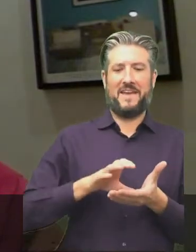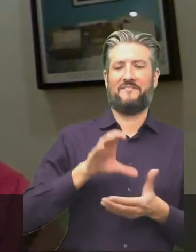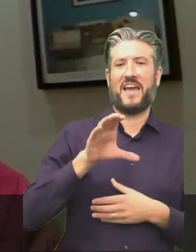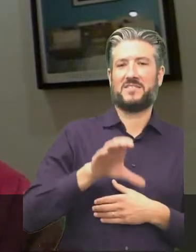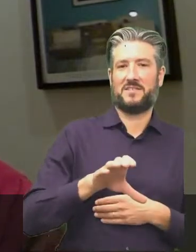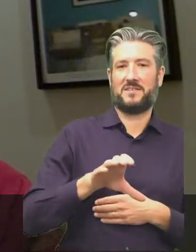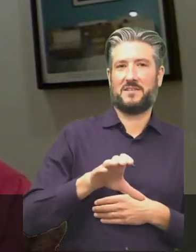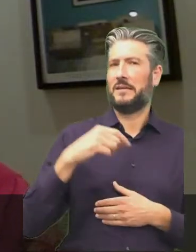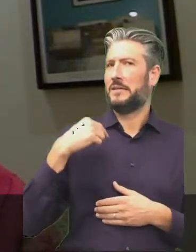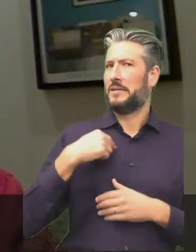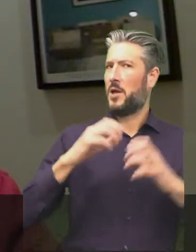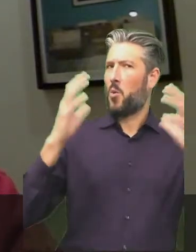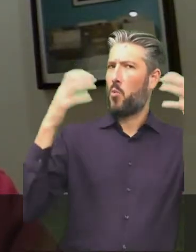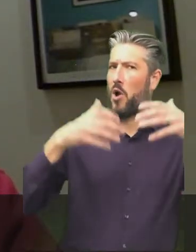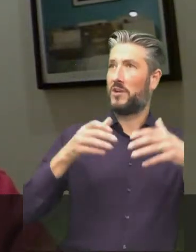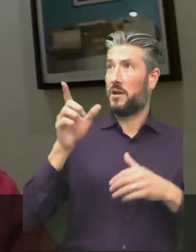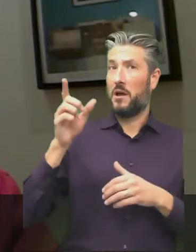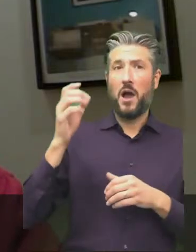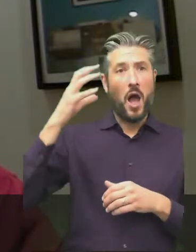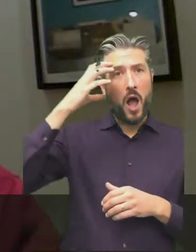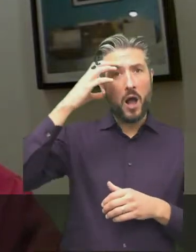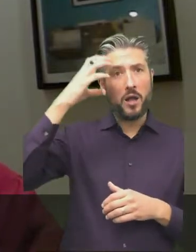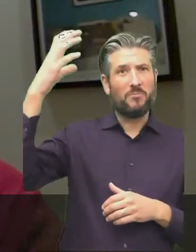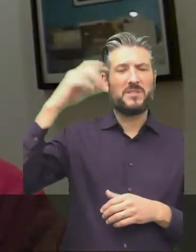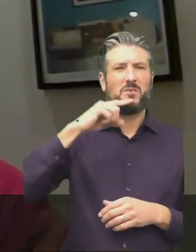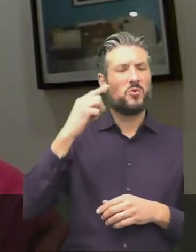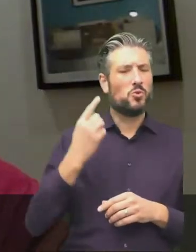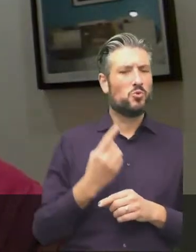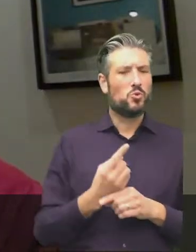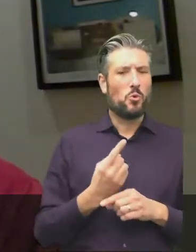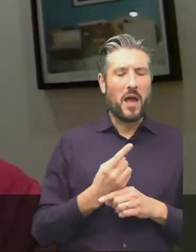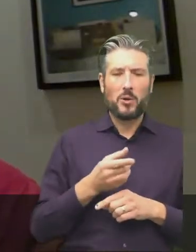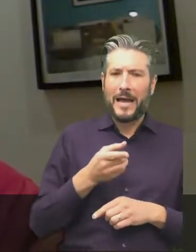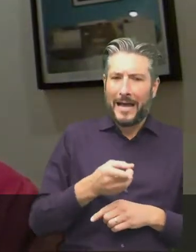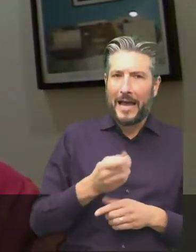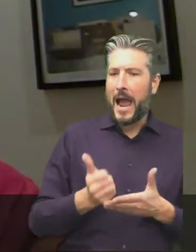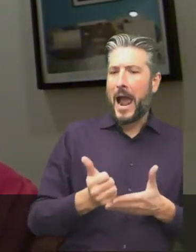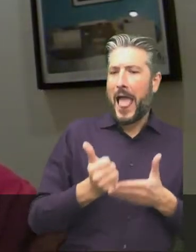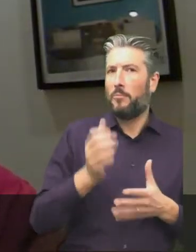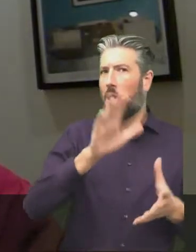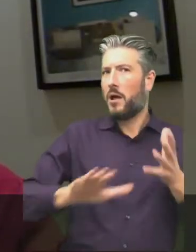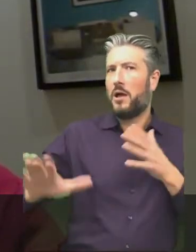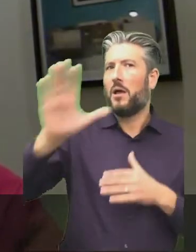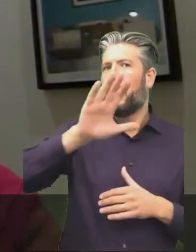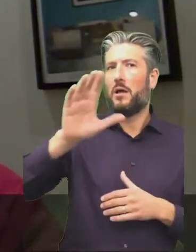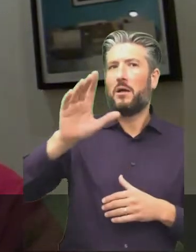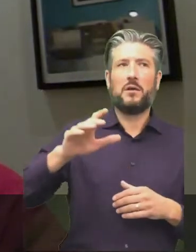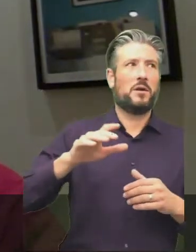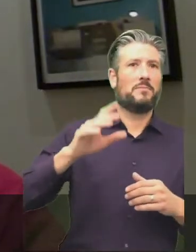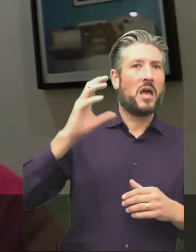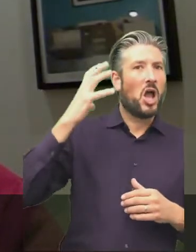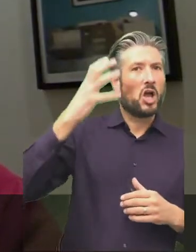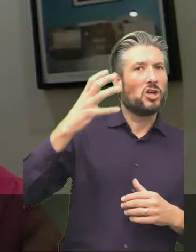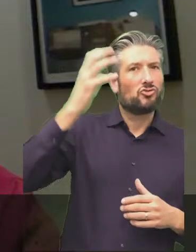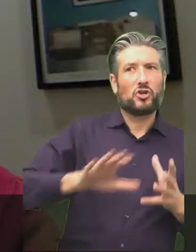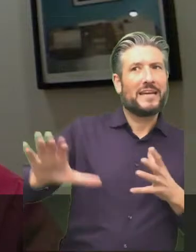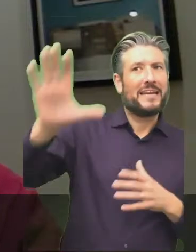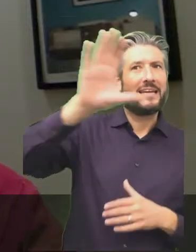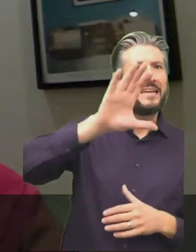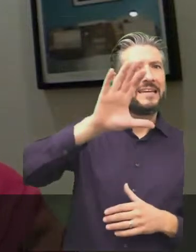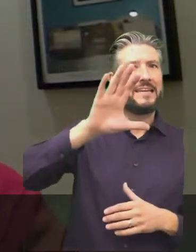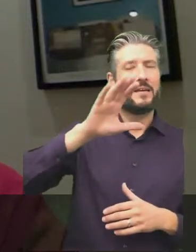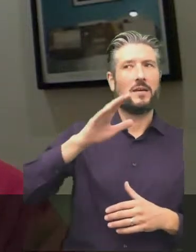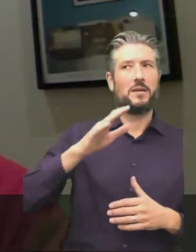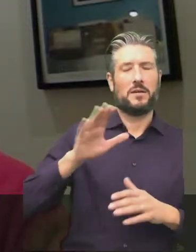has an agenda of so-called levelling up with the rest of the country, where we need the investment in London. It creates jobs around the country, but we need London to